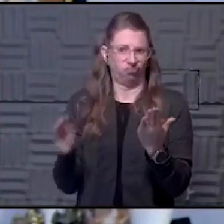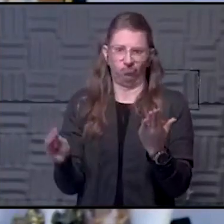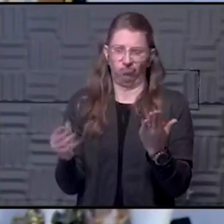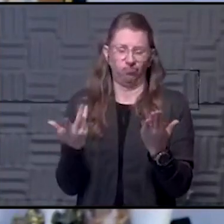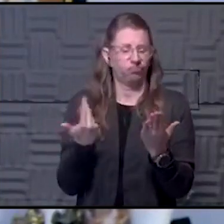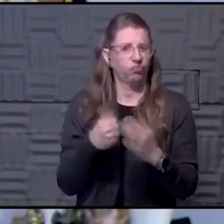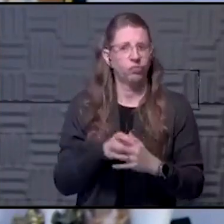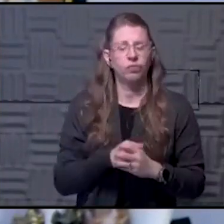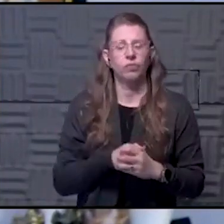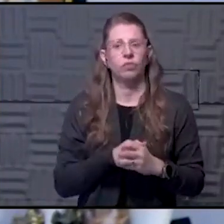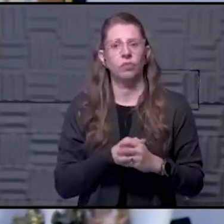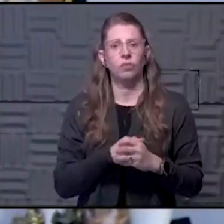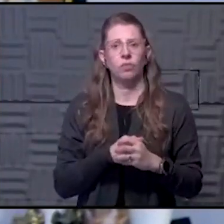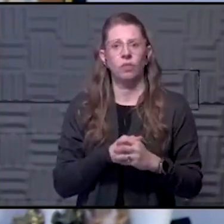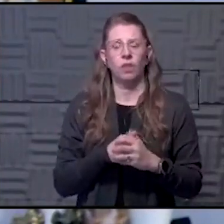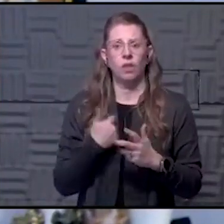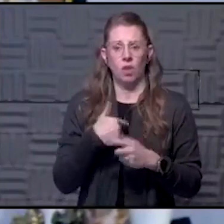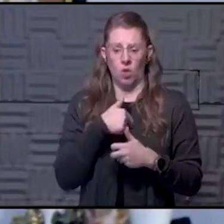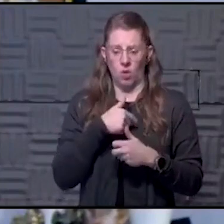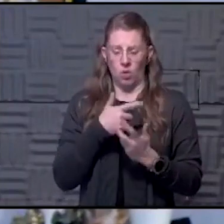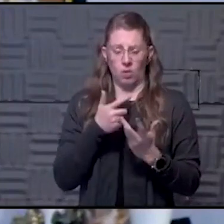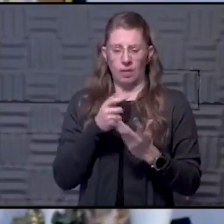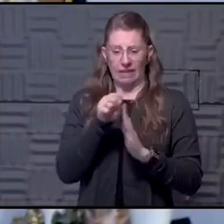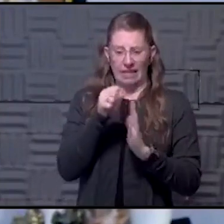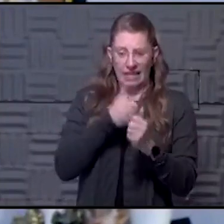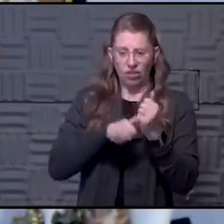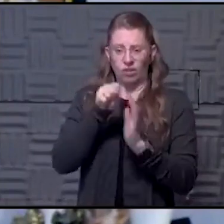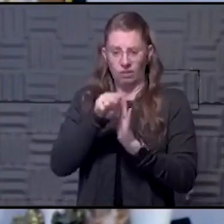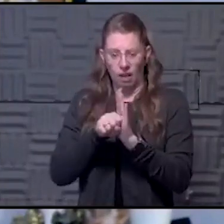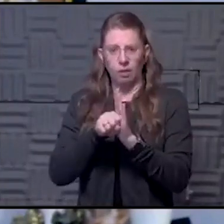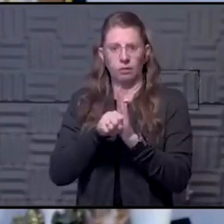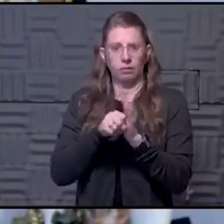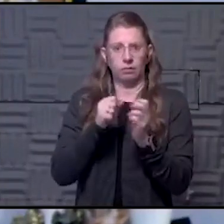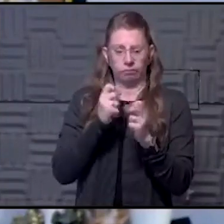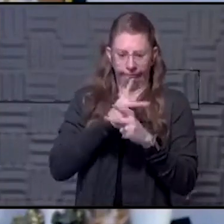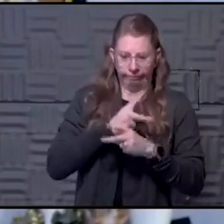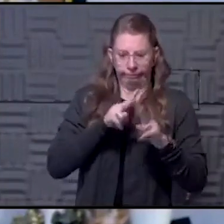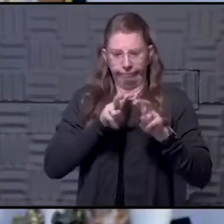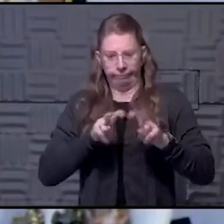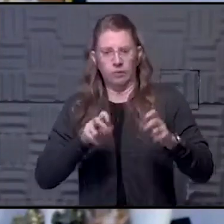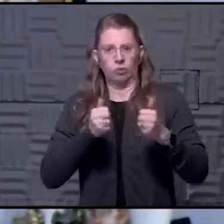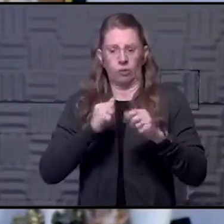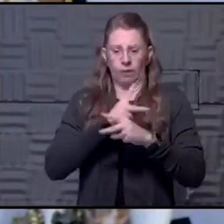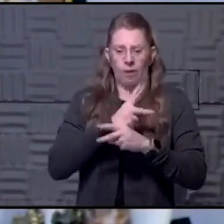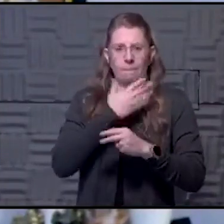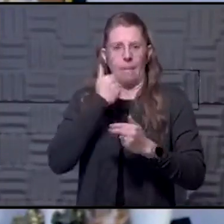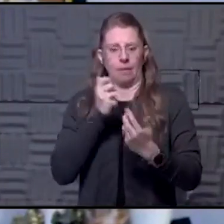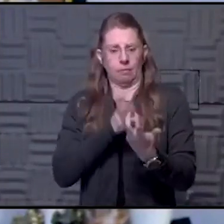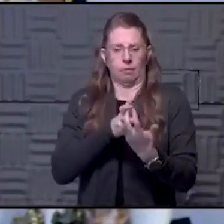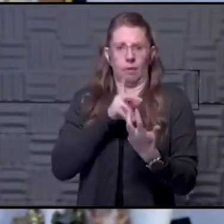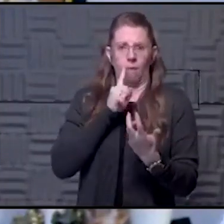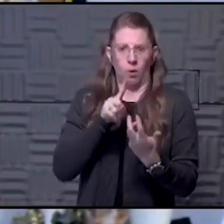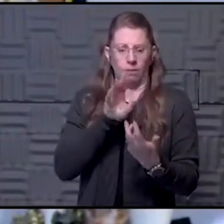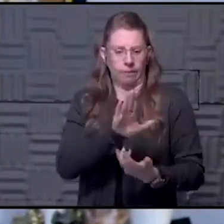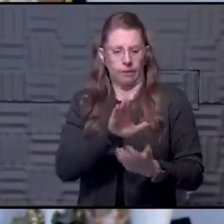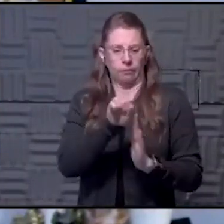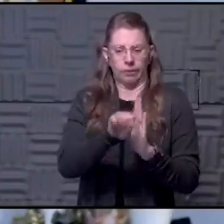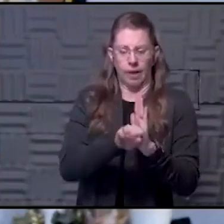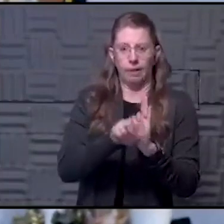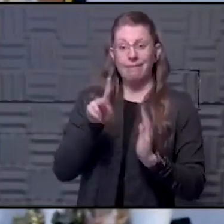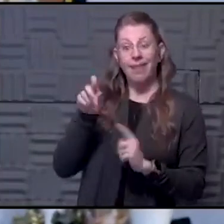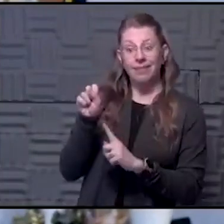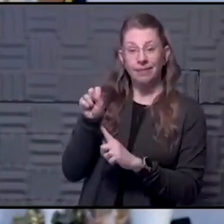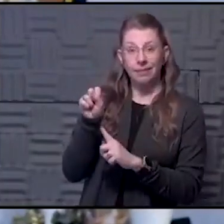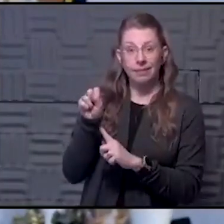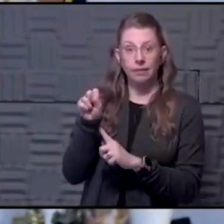everybody worked within the fiber of their own states to determine the best way. Kansas, and to a degree Missouri, but especially